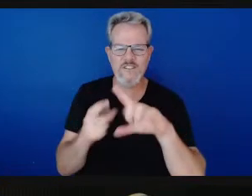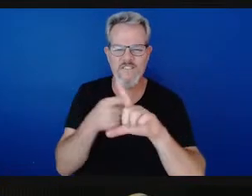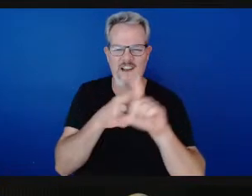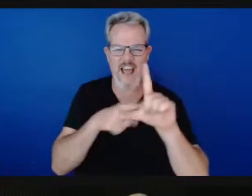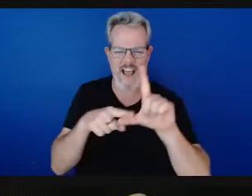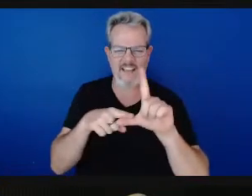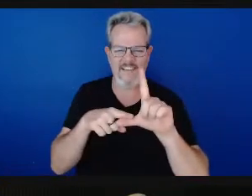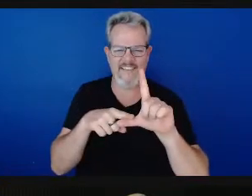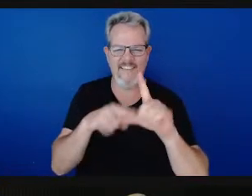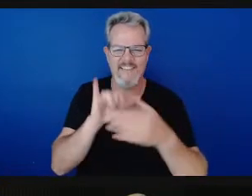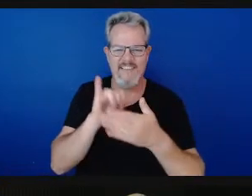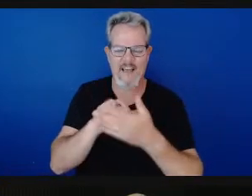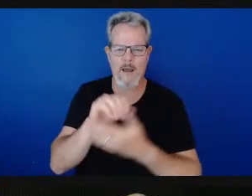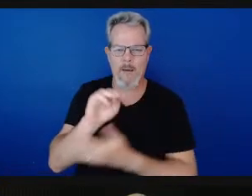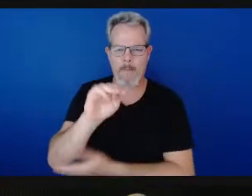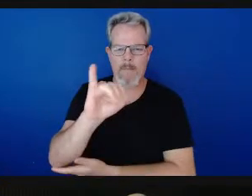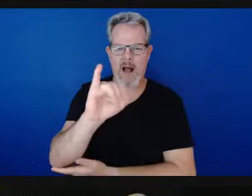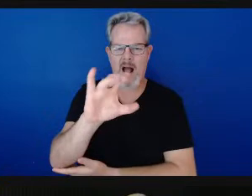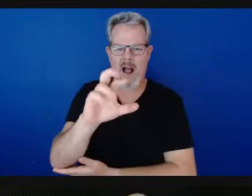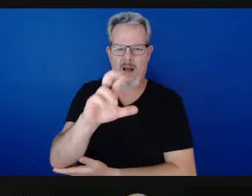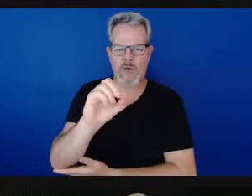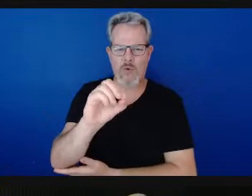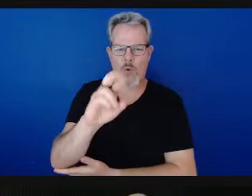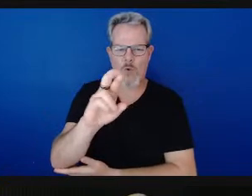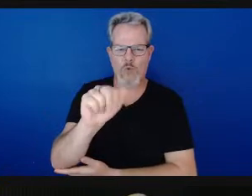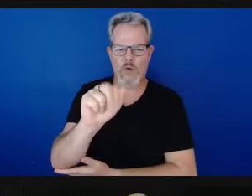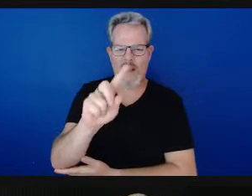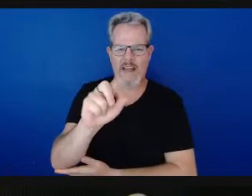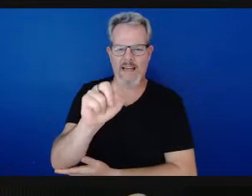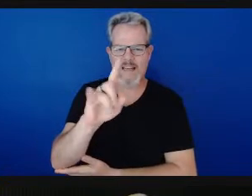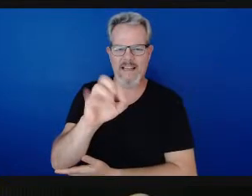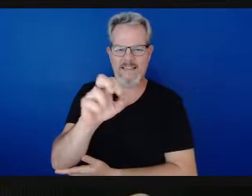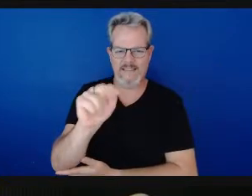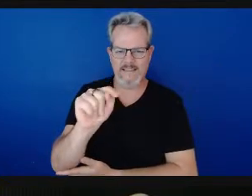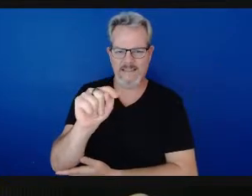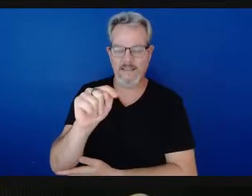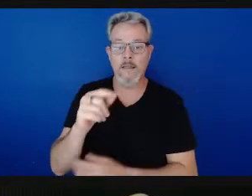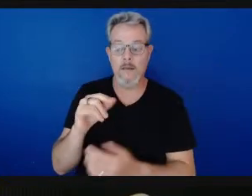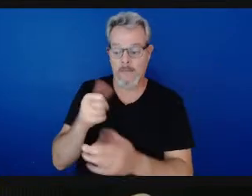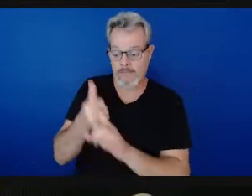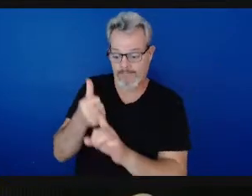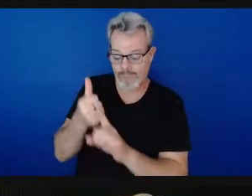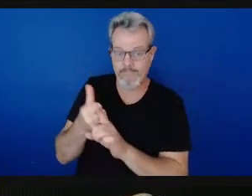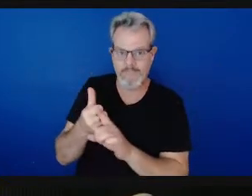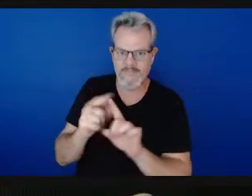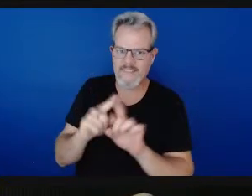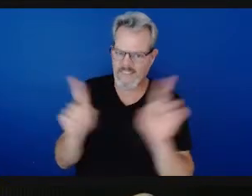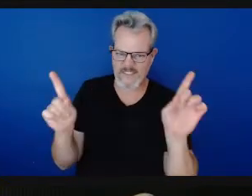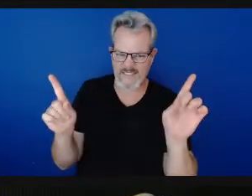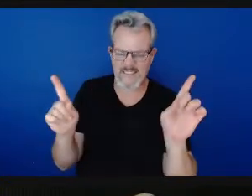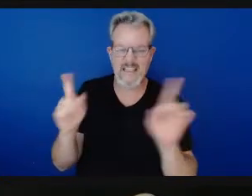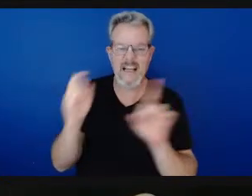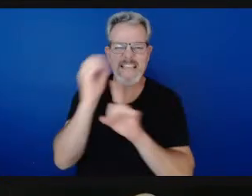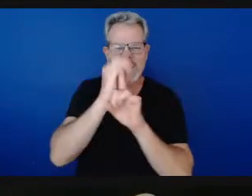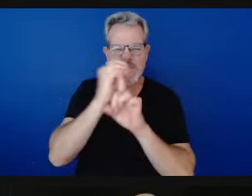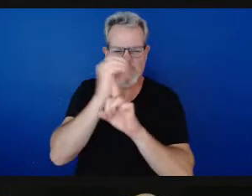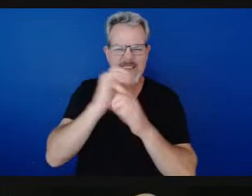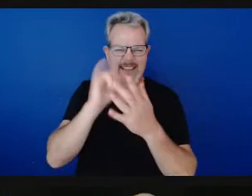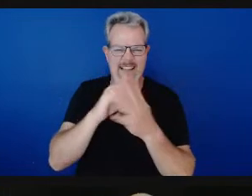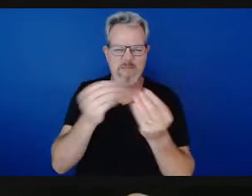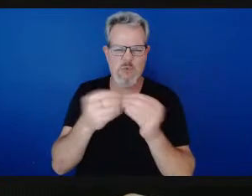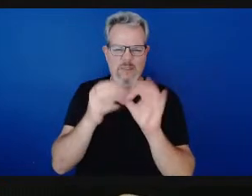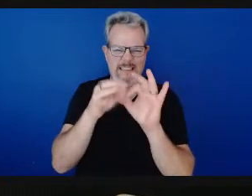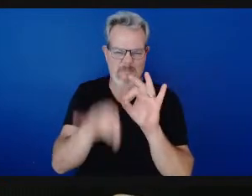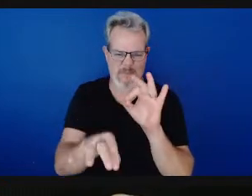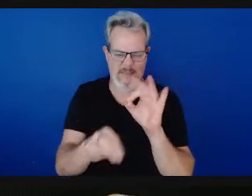radians, and you're looking at like a microdegree or like a microradian. It's not exactly the same, but to simplify it for you guys, some